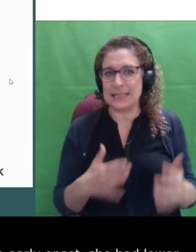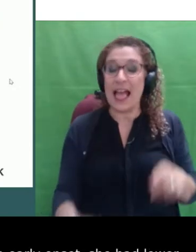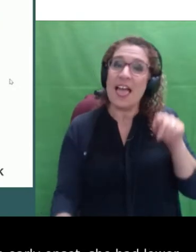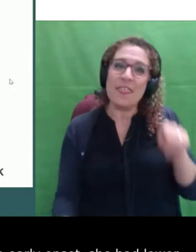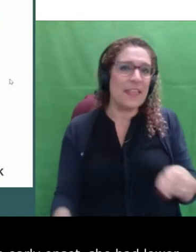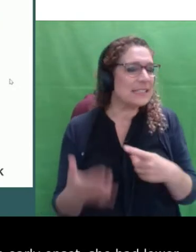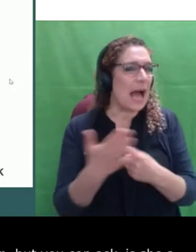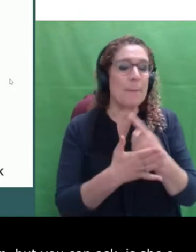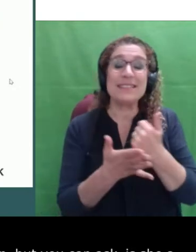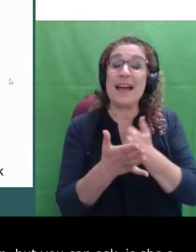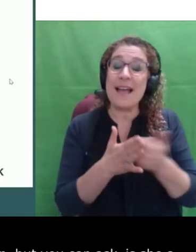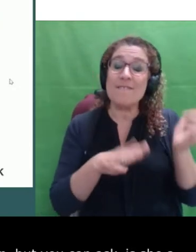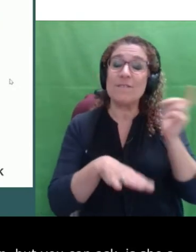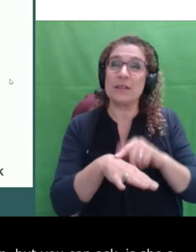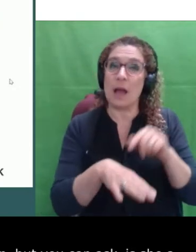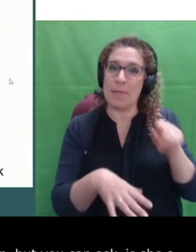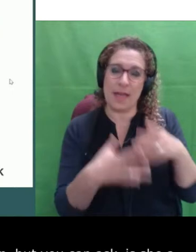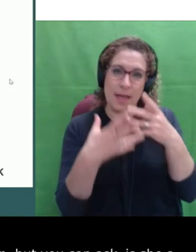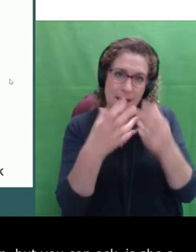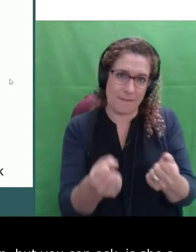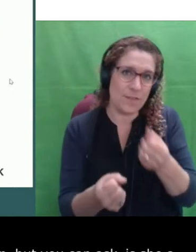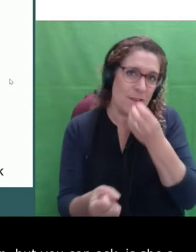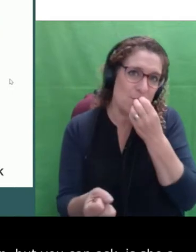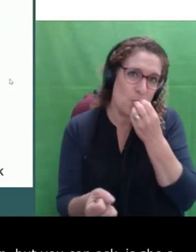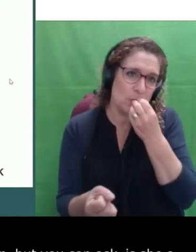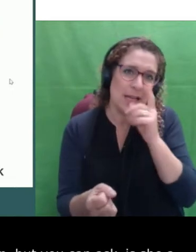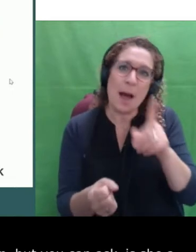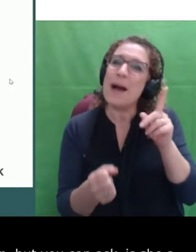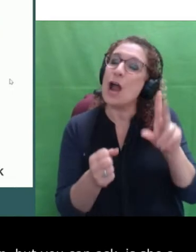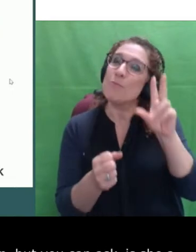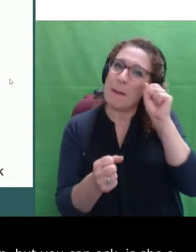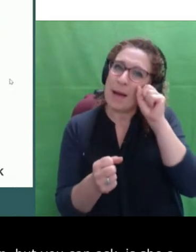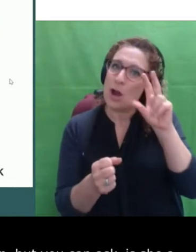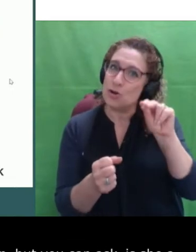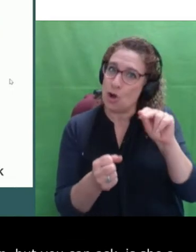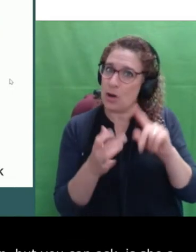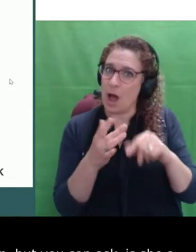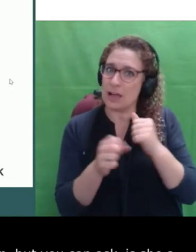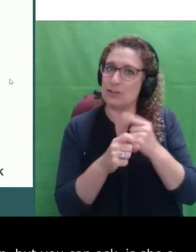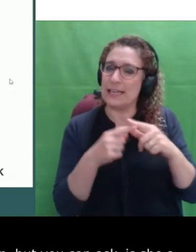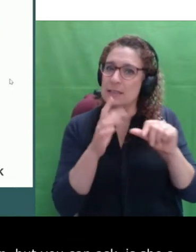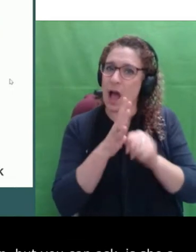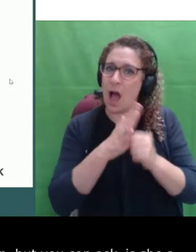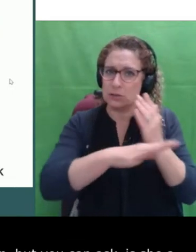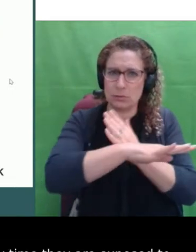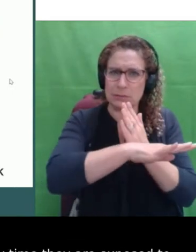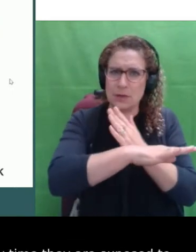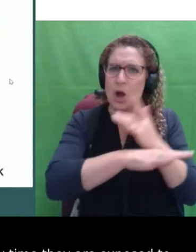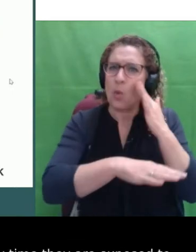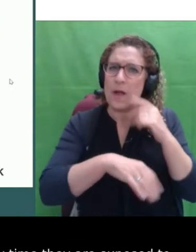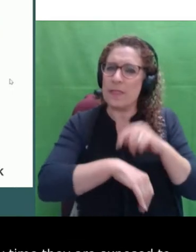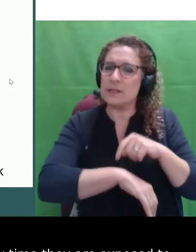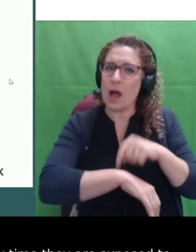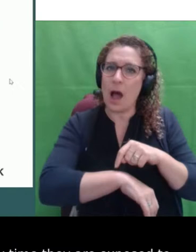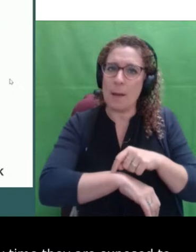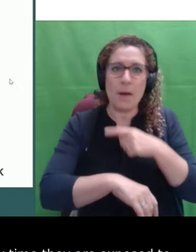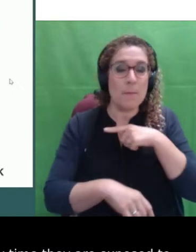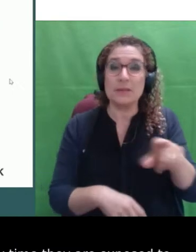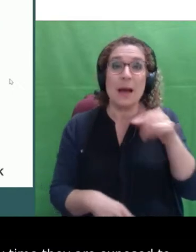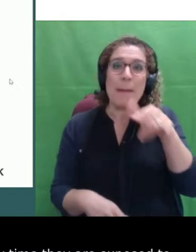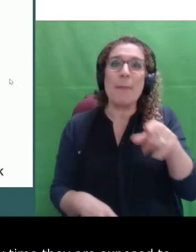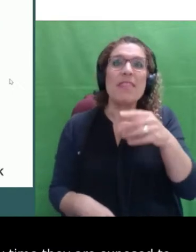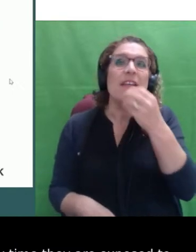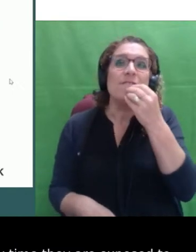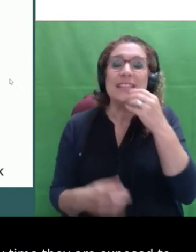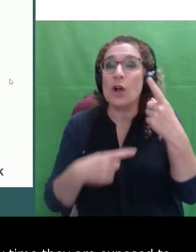to the food but the timing is hard to work out with non-ige mediated allergy initially because it happens because babies are feeding all the time so it's